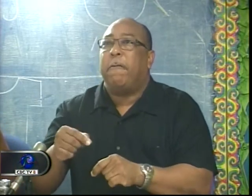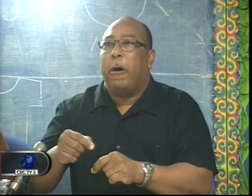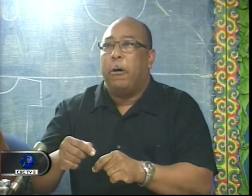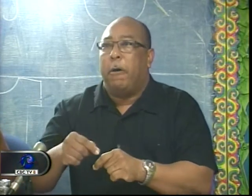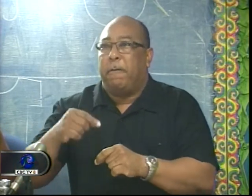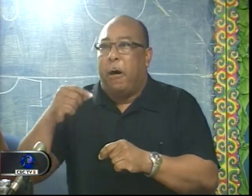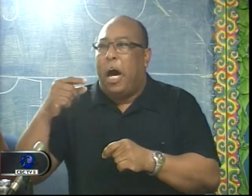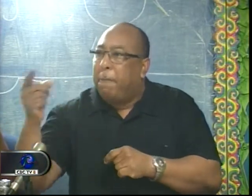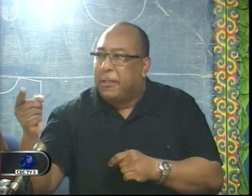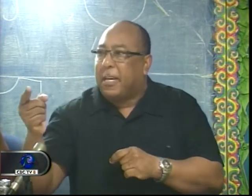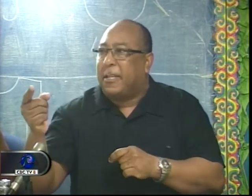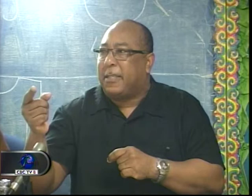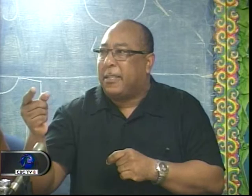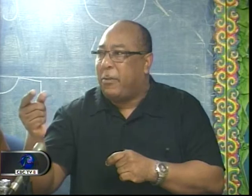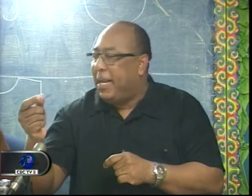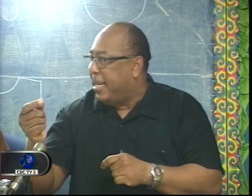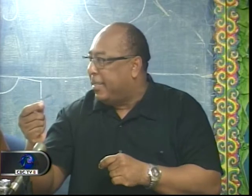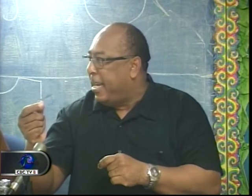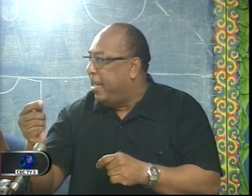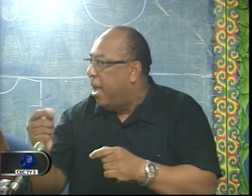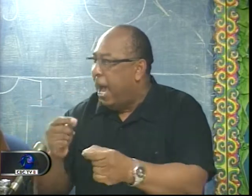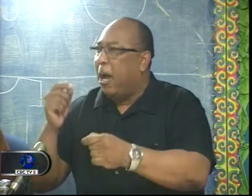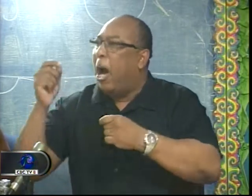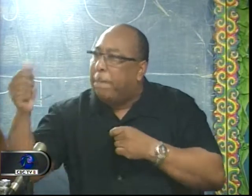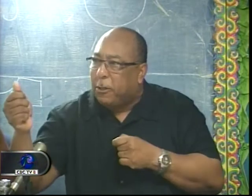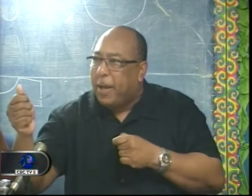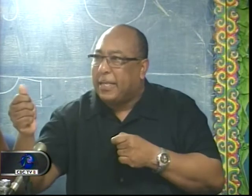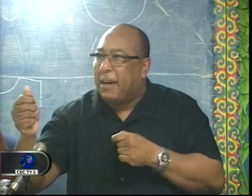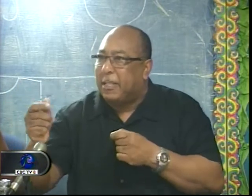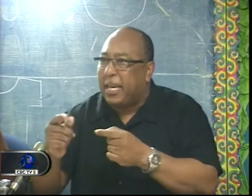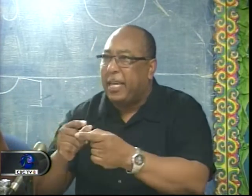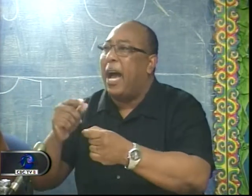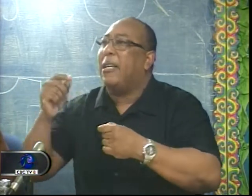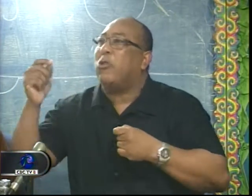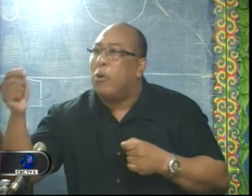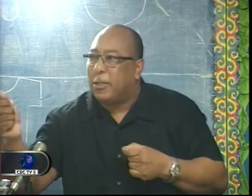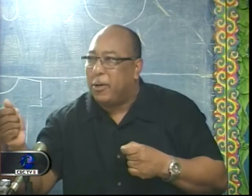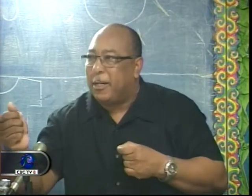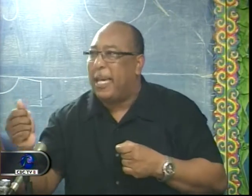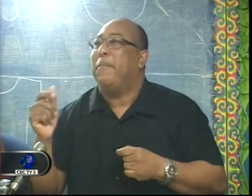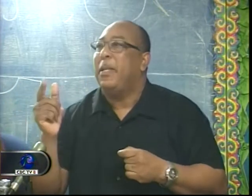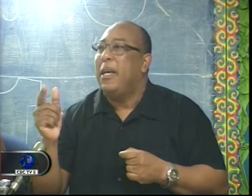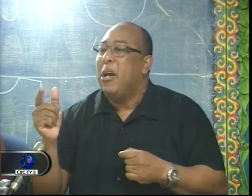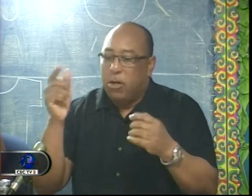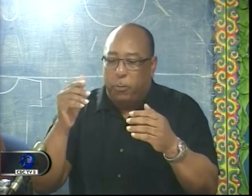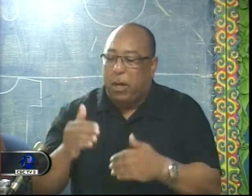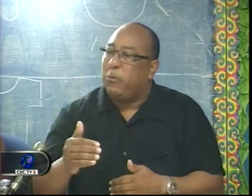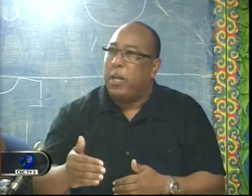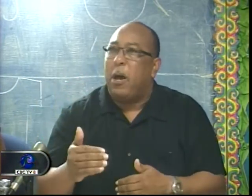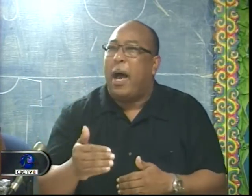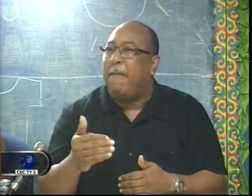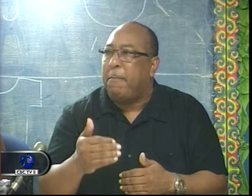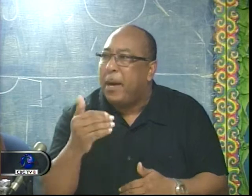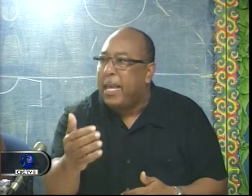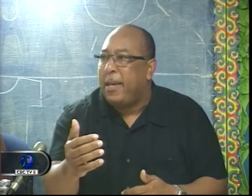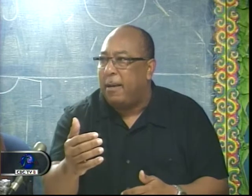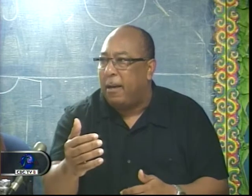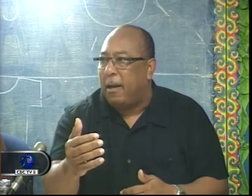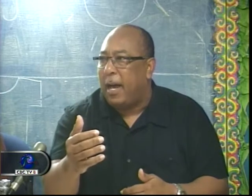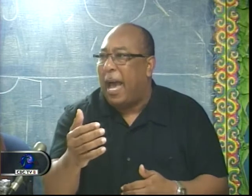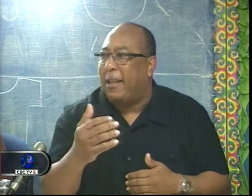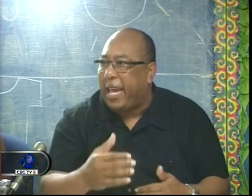plan to up for 2016 and up for 2017 and so on and so on. See? Because